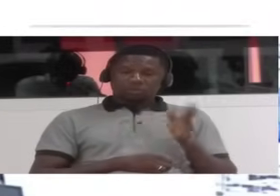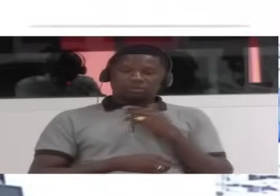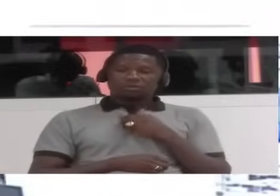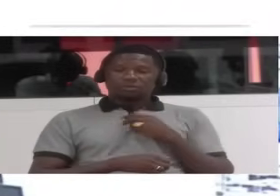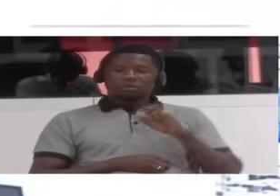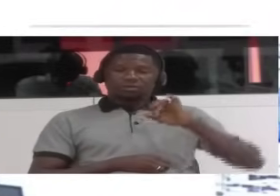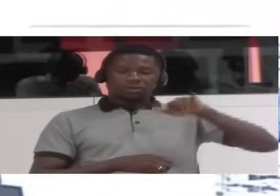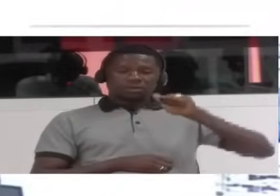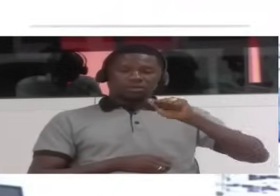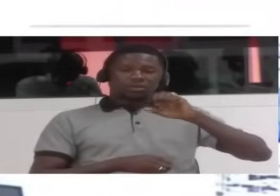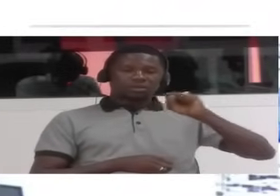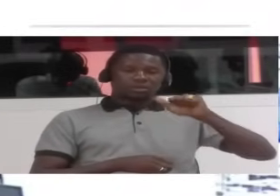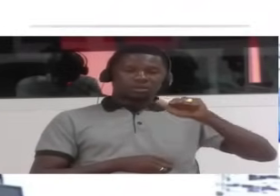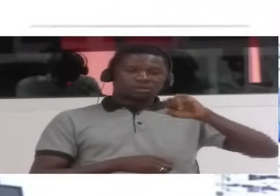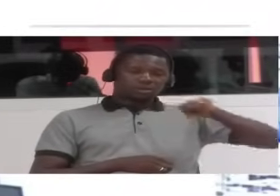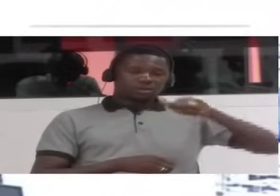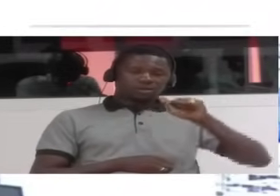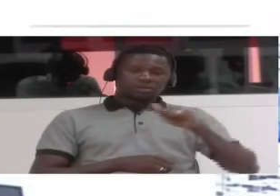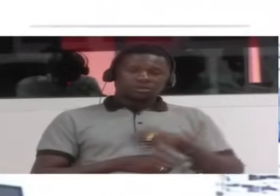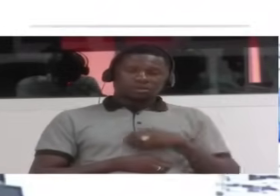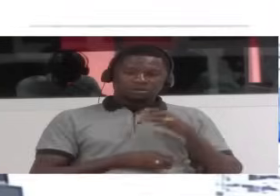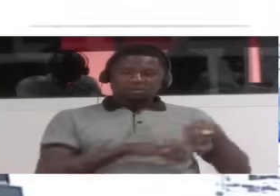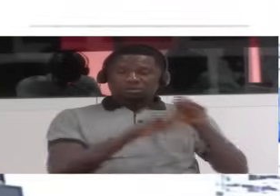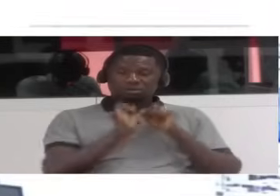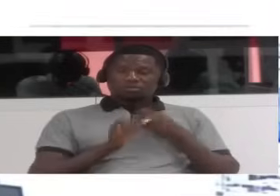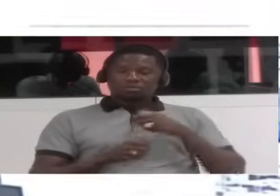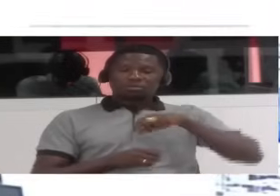and we have taken, and he said, I have taken him to my well.